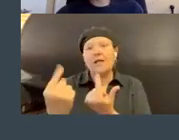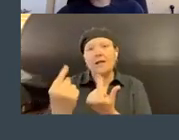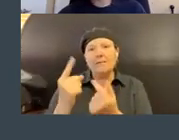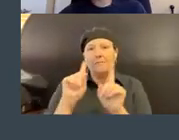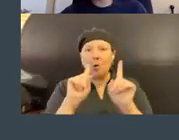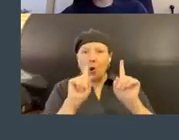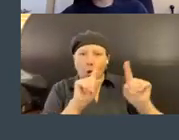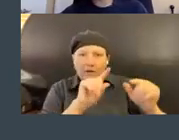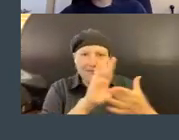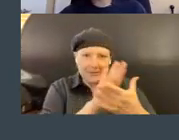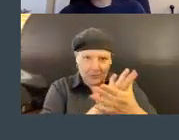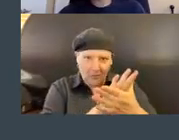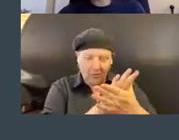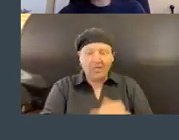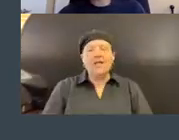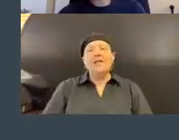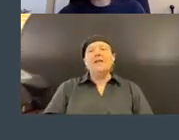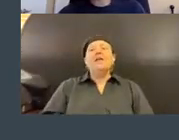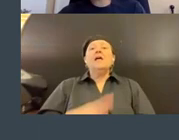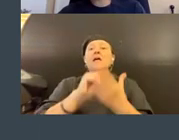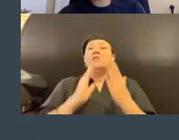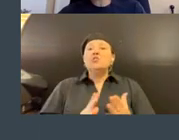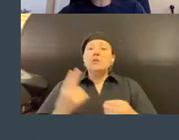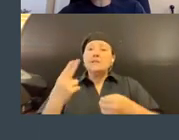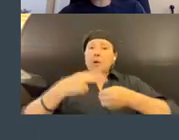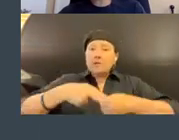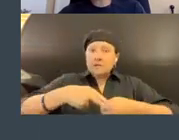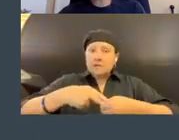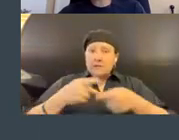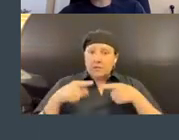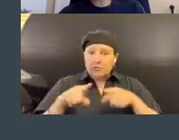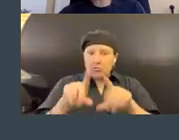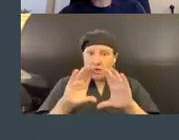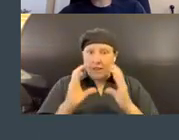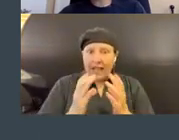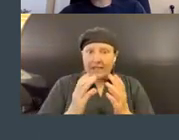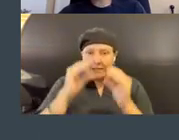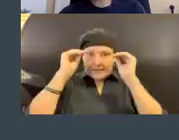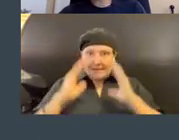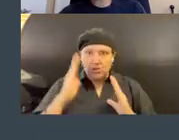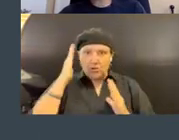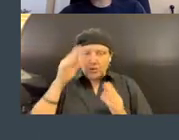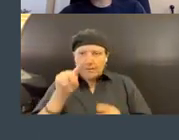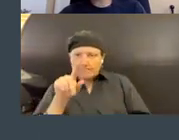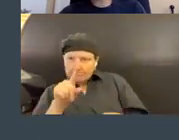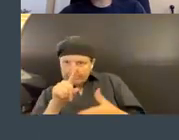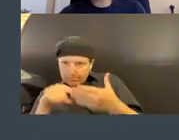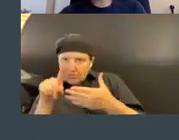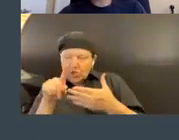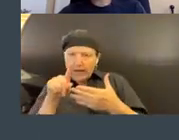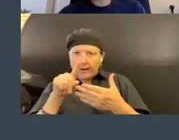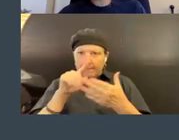are participating in their classes. Then the teachers will be monitoring that and taking attendance, and it will be